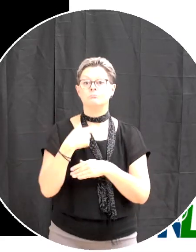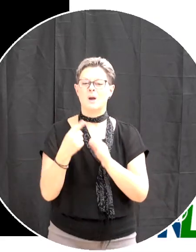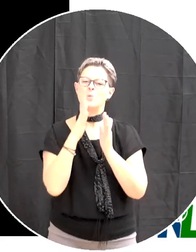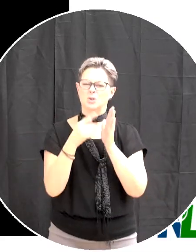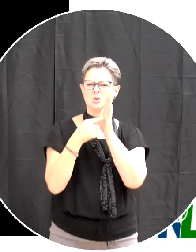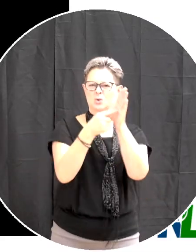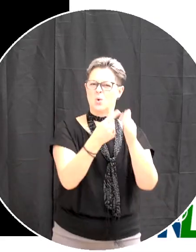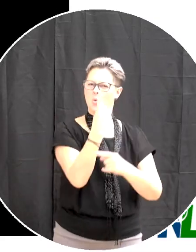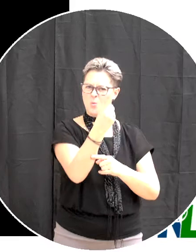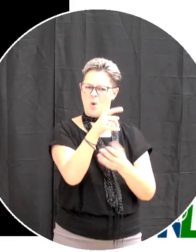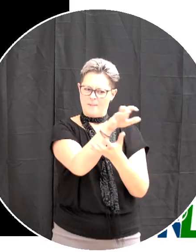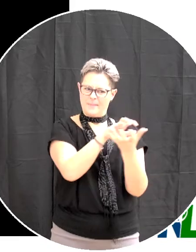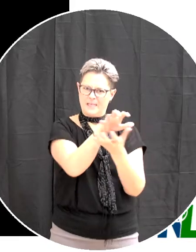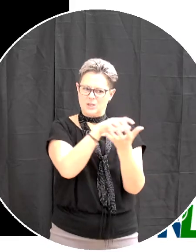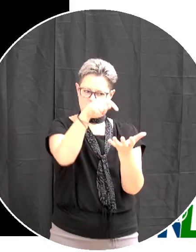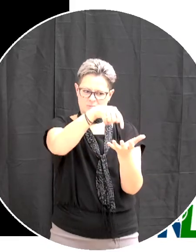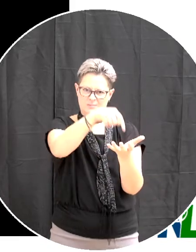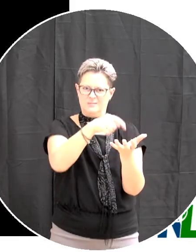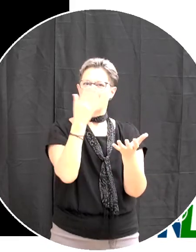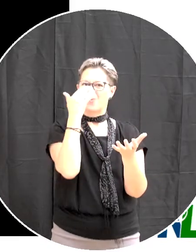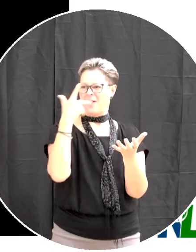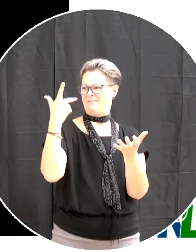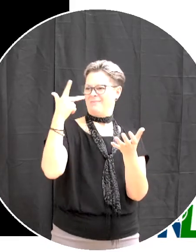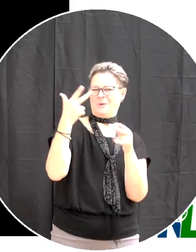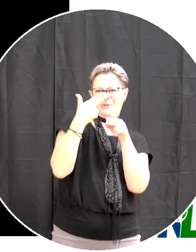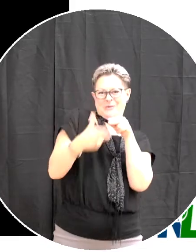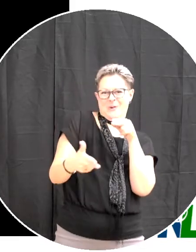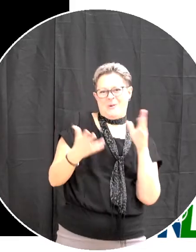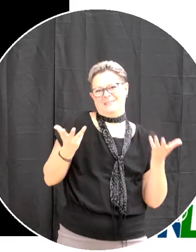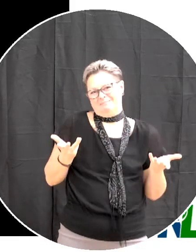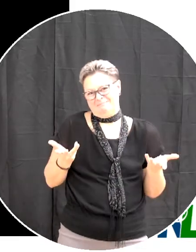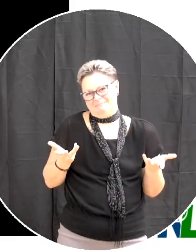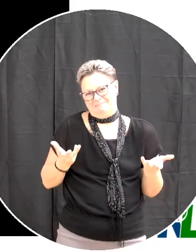so stay within our video time allowance.